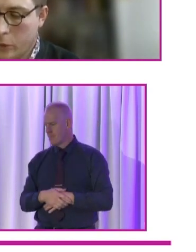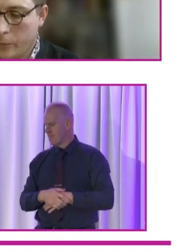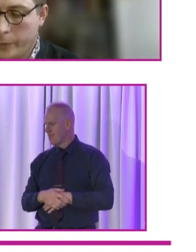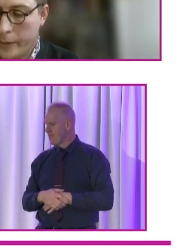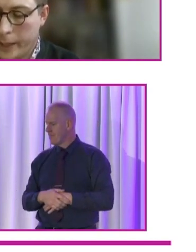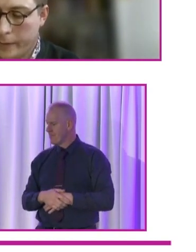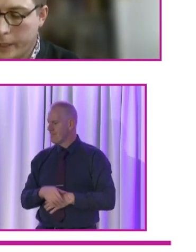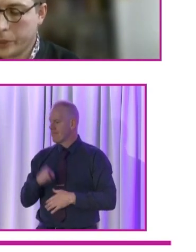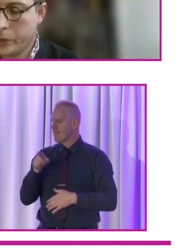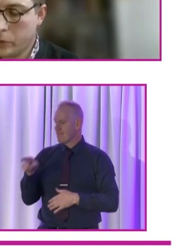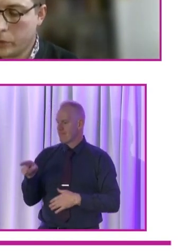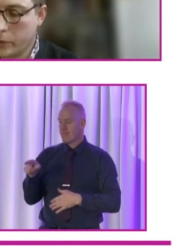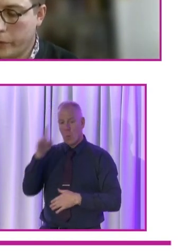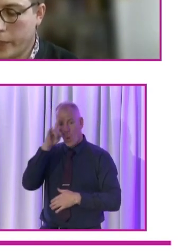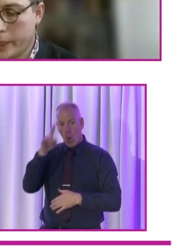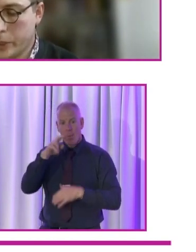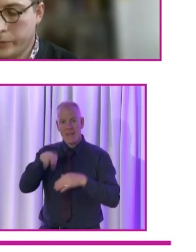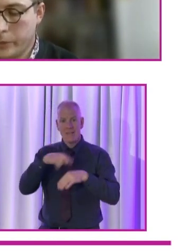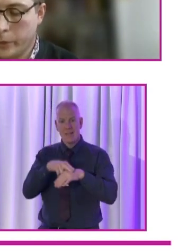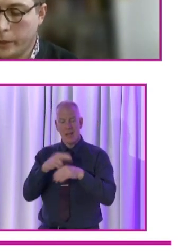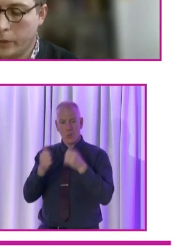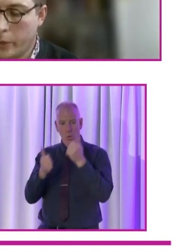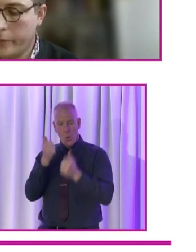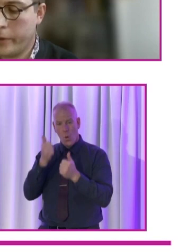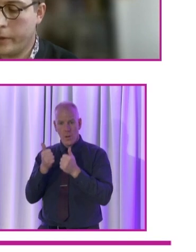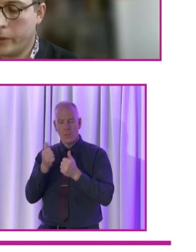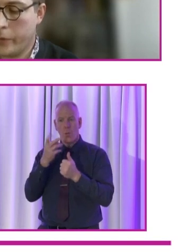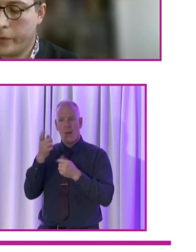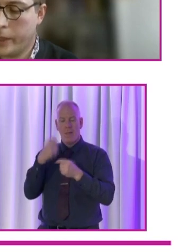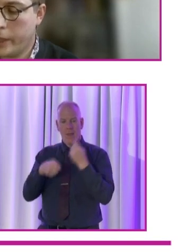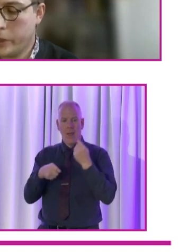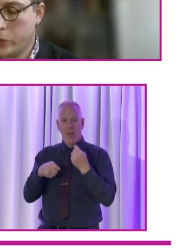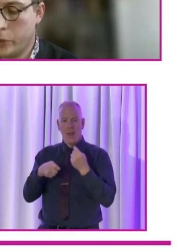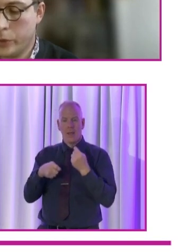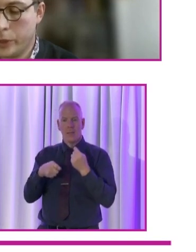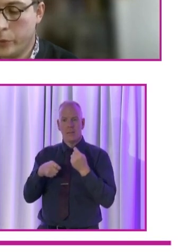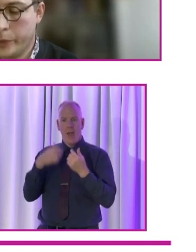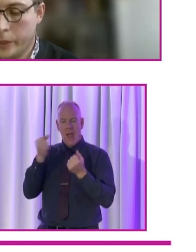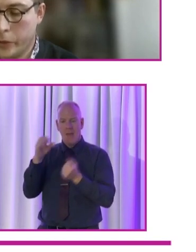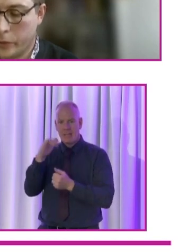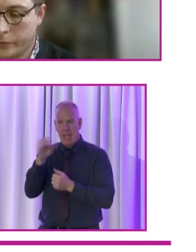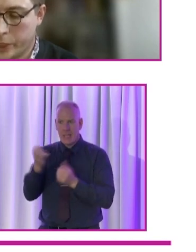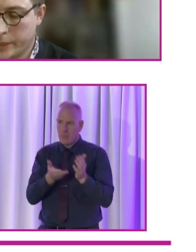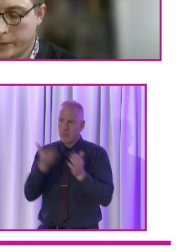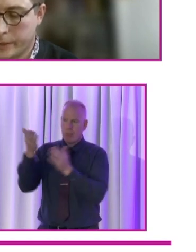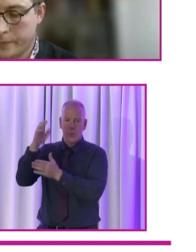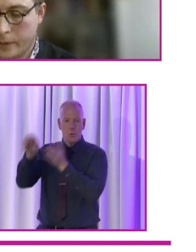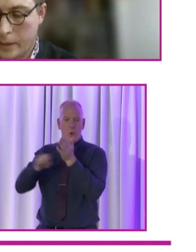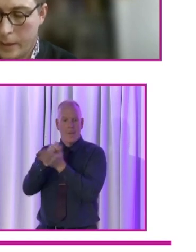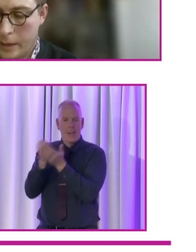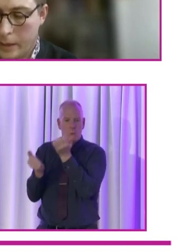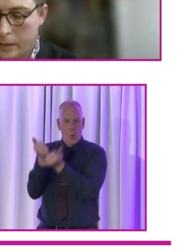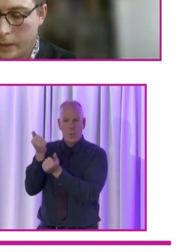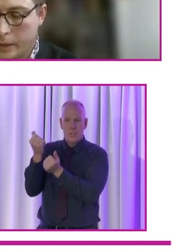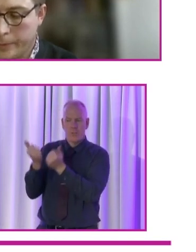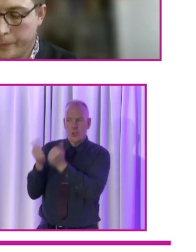And they are hoping that the national court of the country will refer the case to the European Court of Justice.